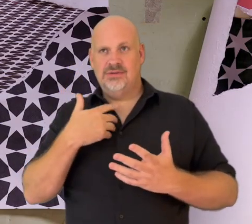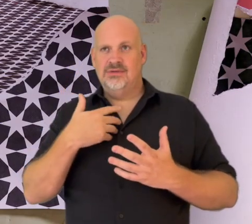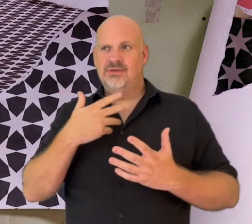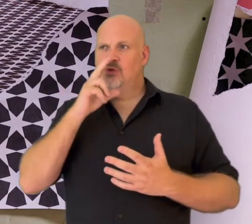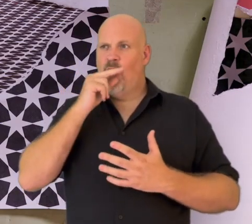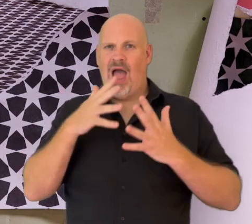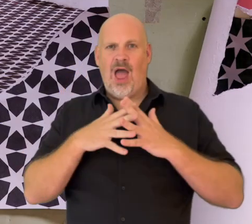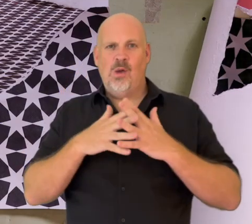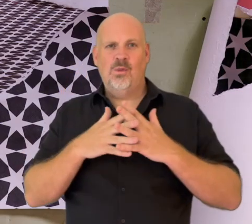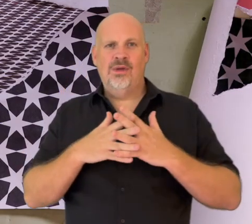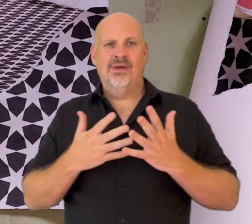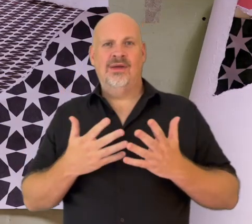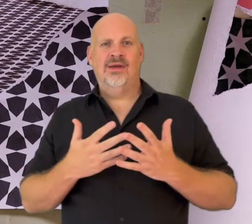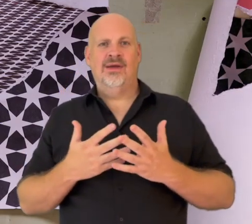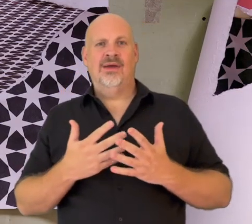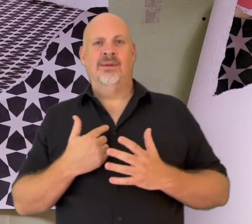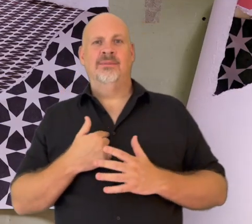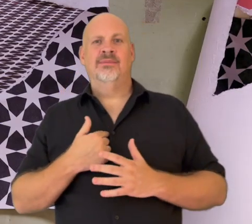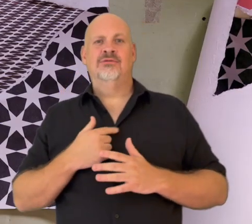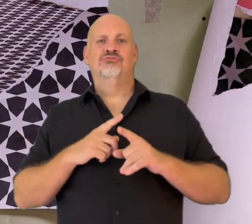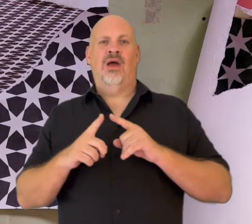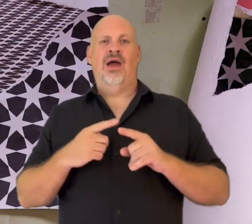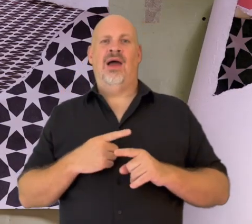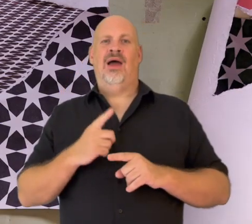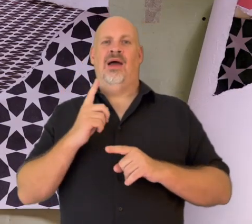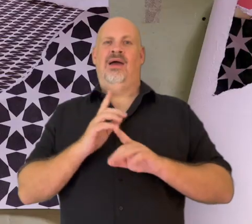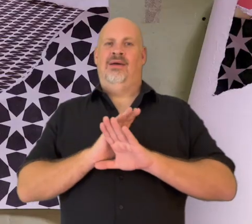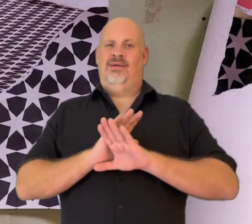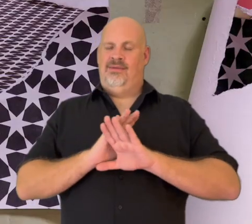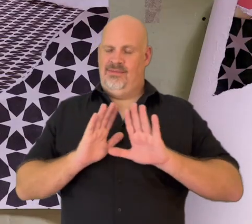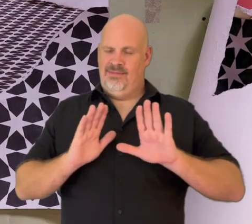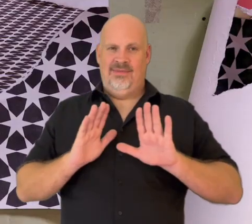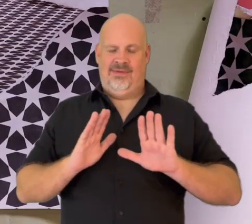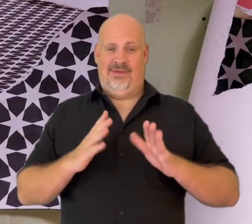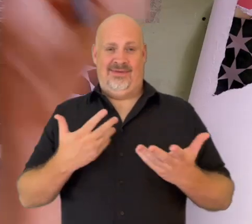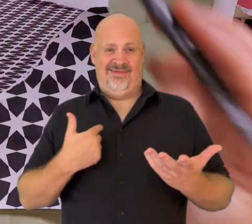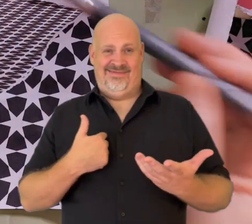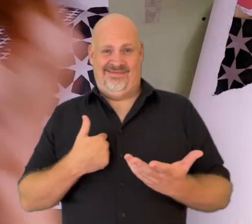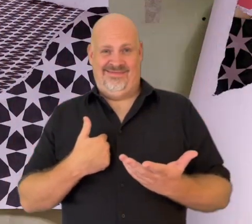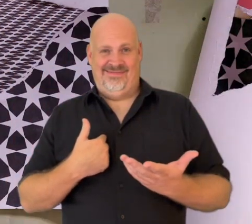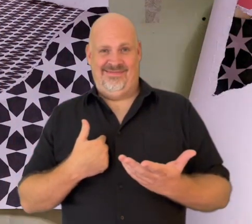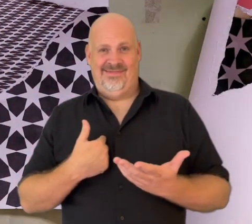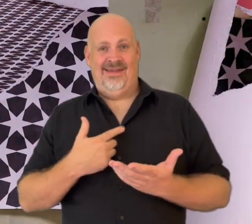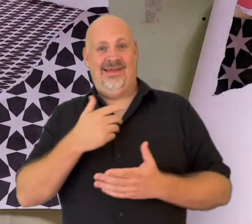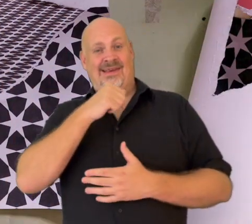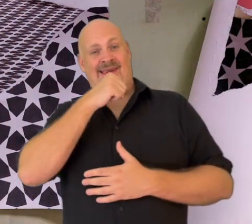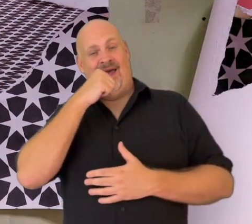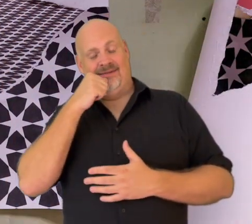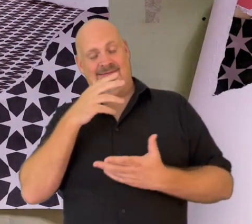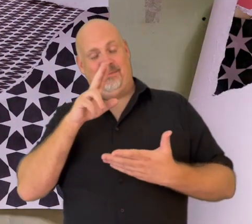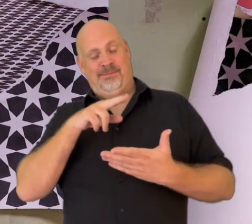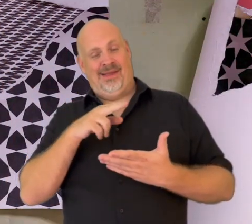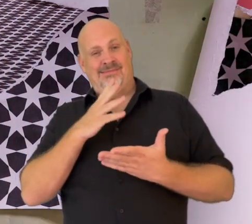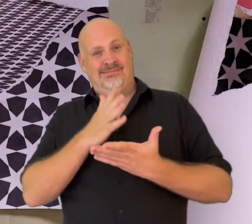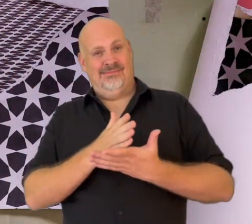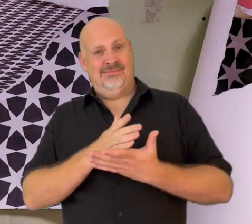And I go upstairs to try and help make dinner and I'm utterly useless. I think it's a really nice thing about